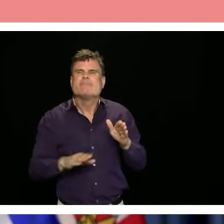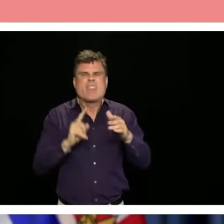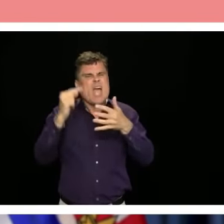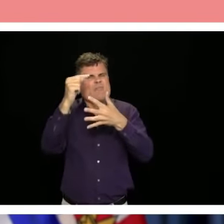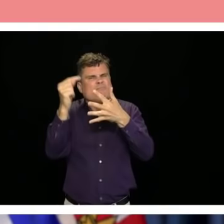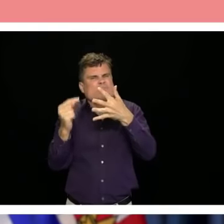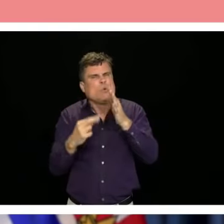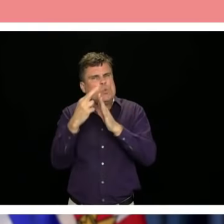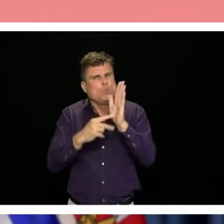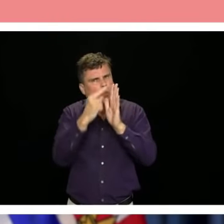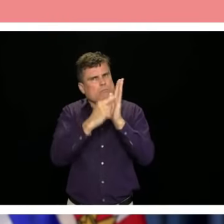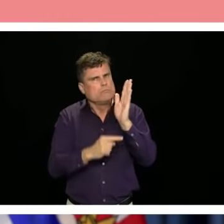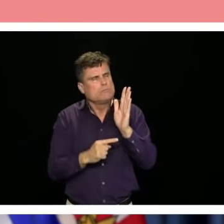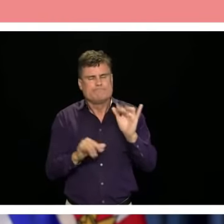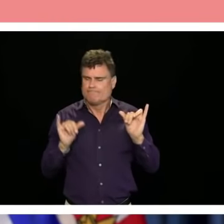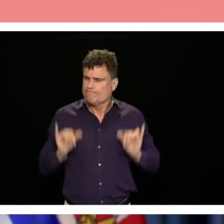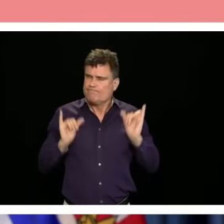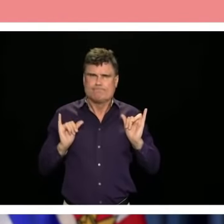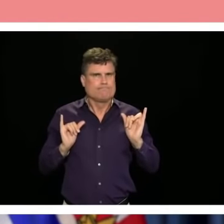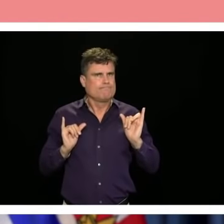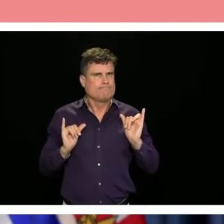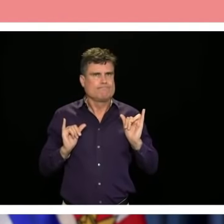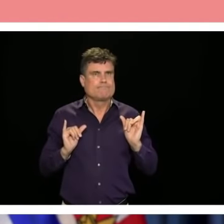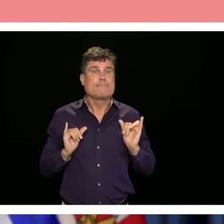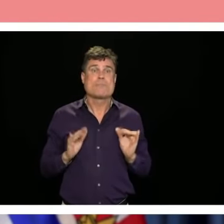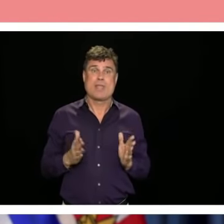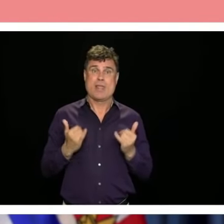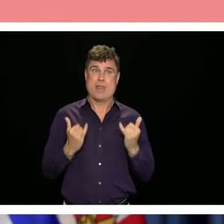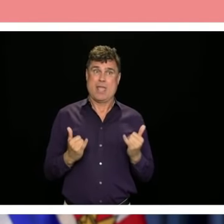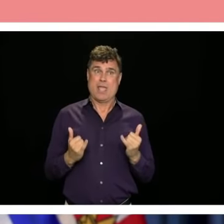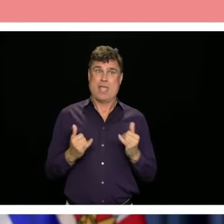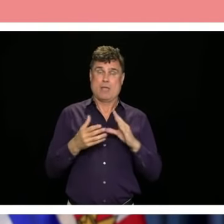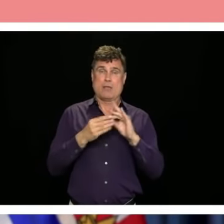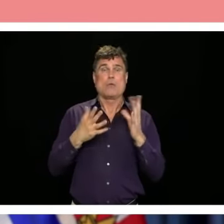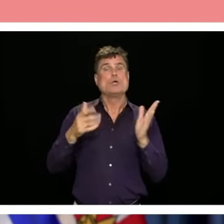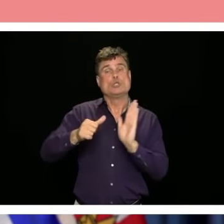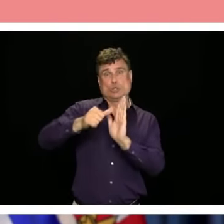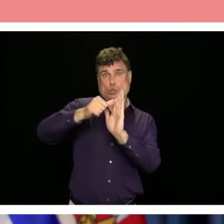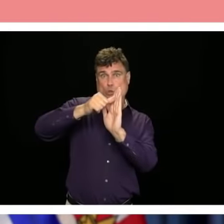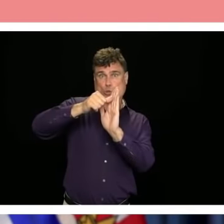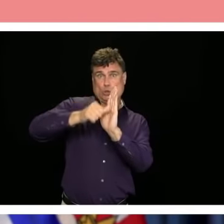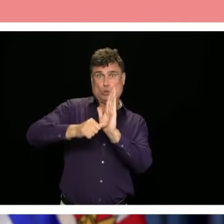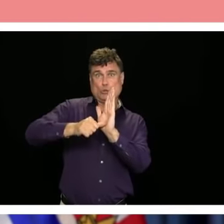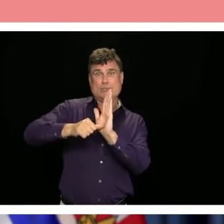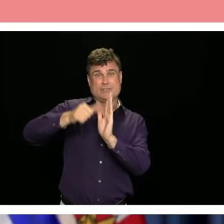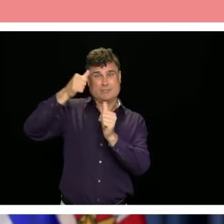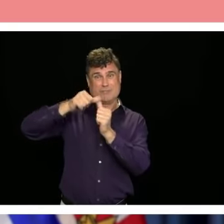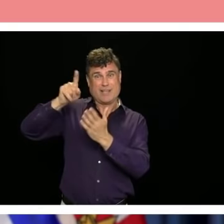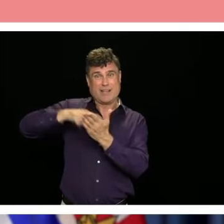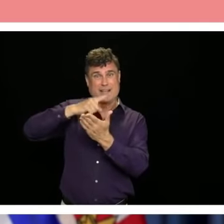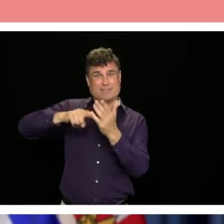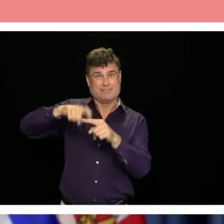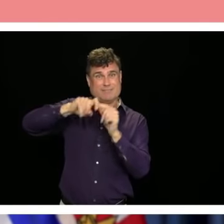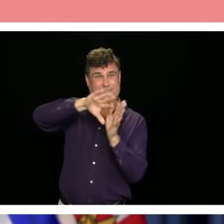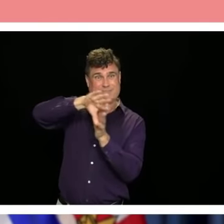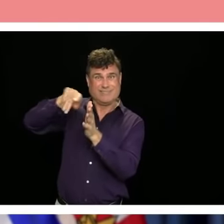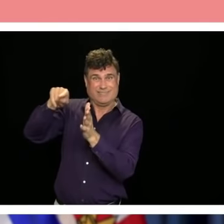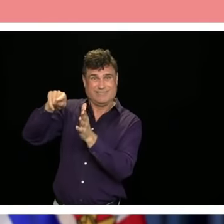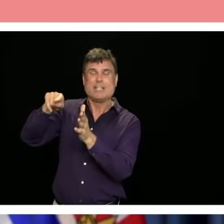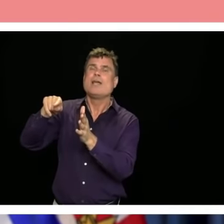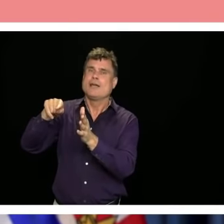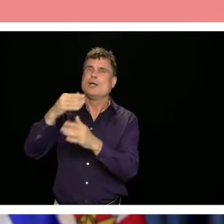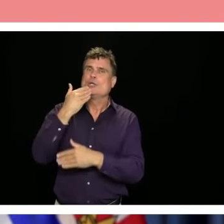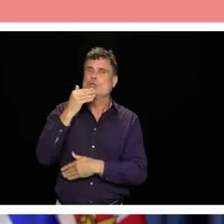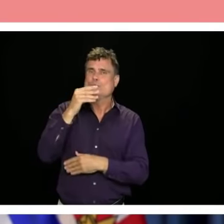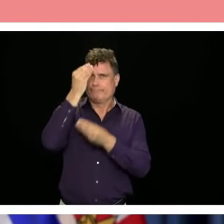COVID-19. And that responsibility and the needs for measures like restrictions on the size of gathering, the need for measures such as self-isolation